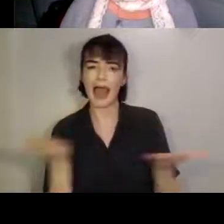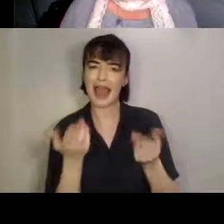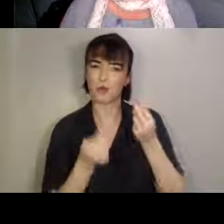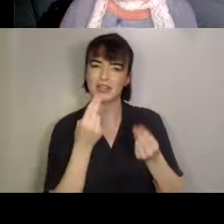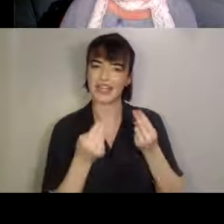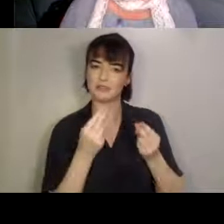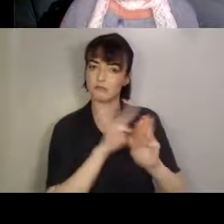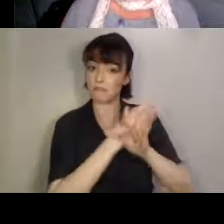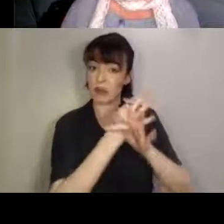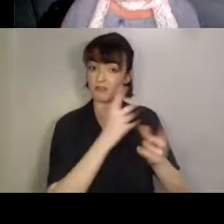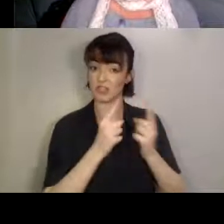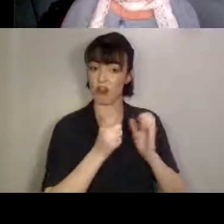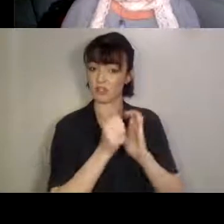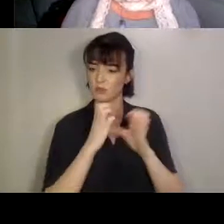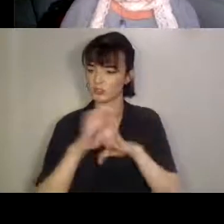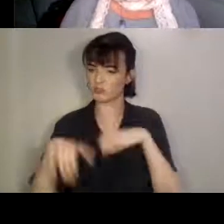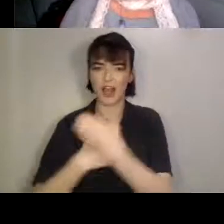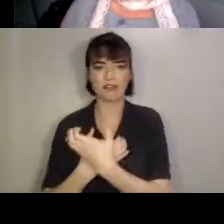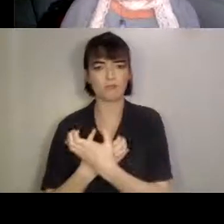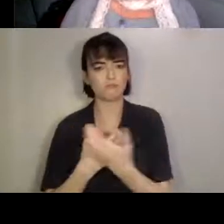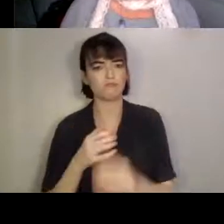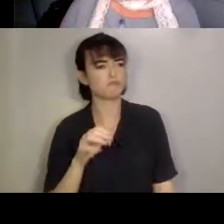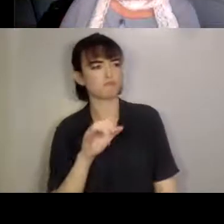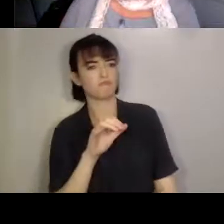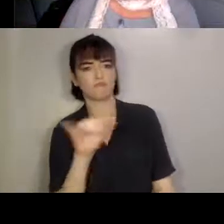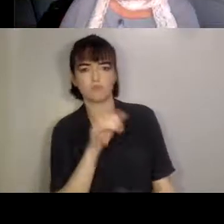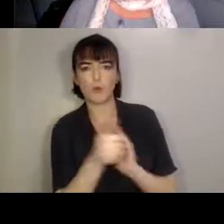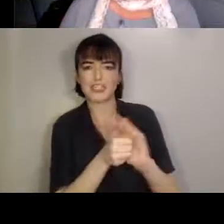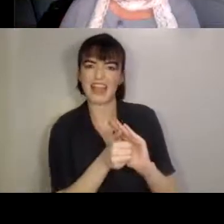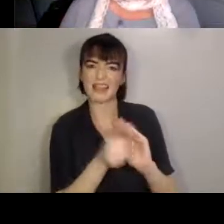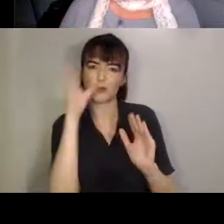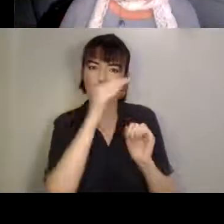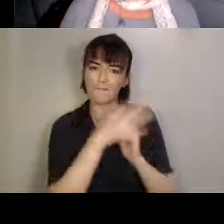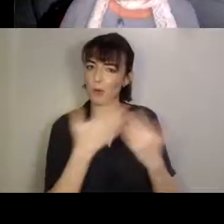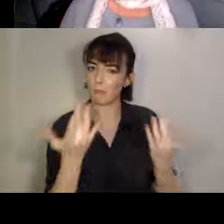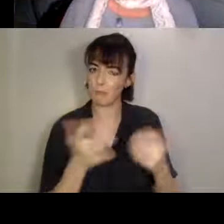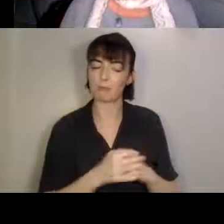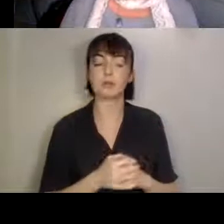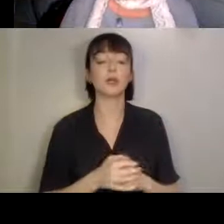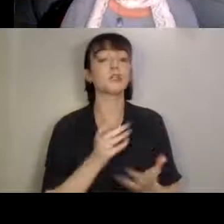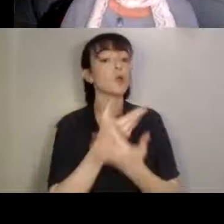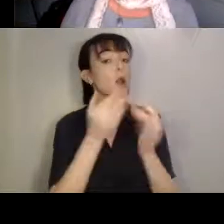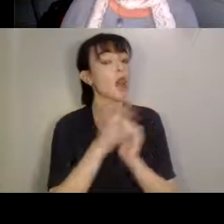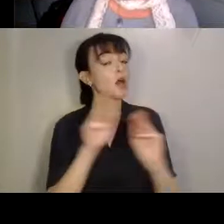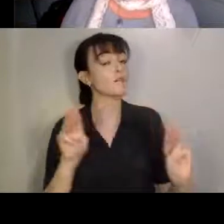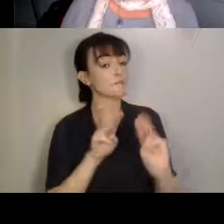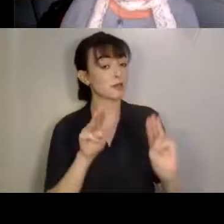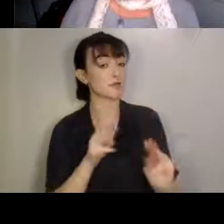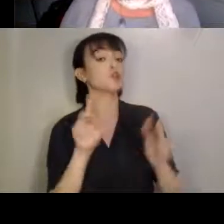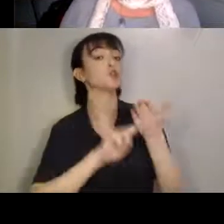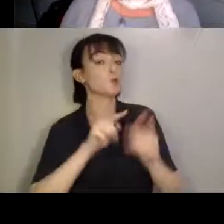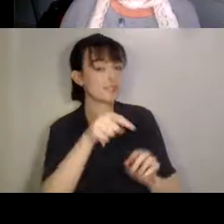child? What skills are we looking at? So although lots of people do it, there isn't a lot of agreement about how we do